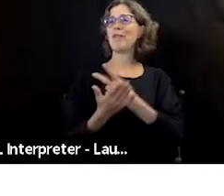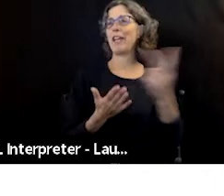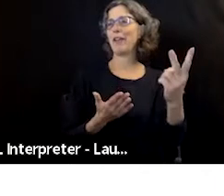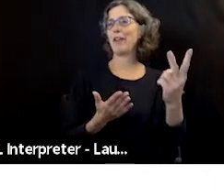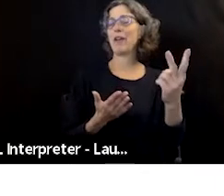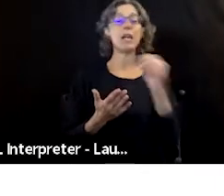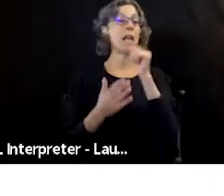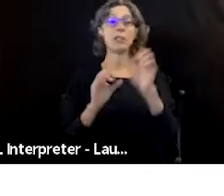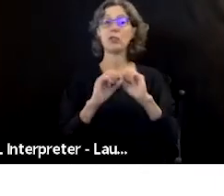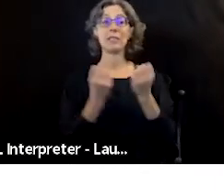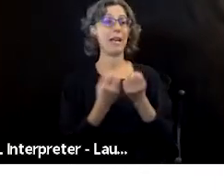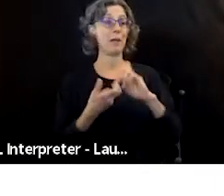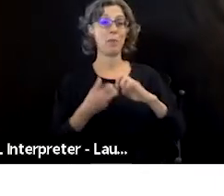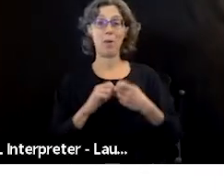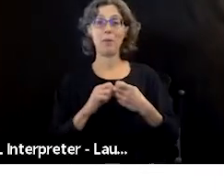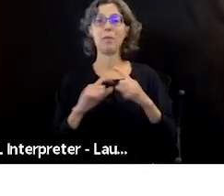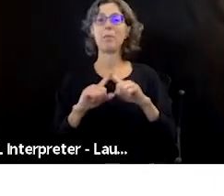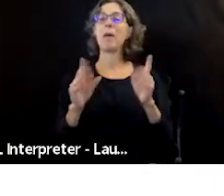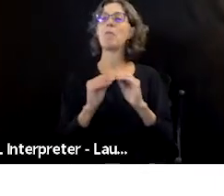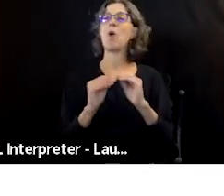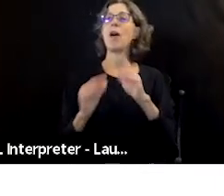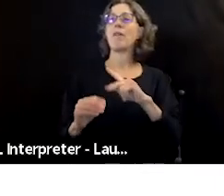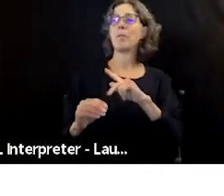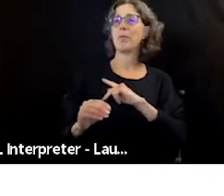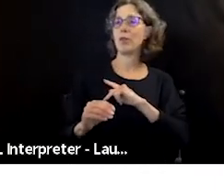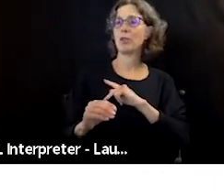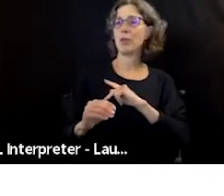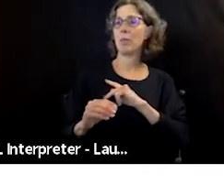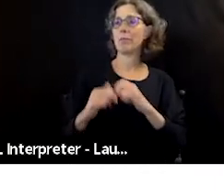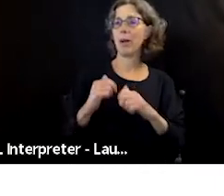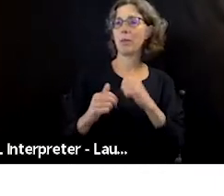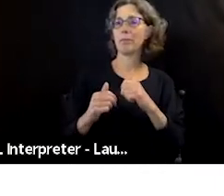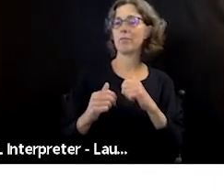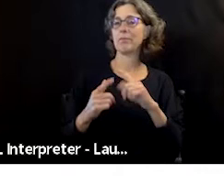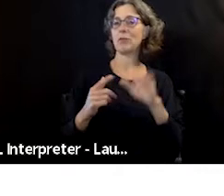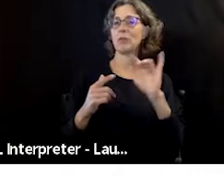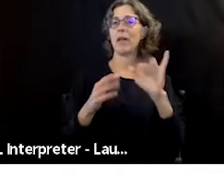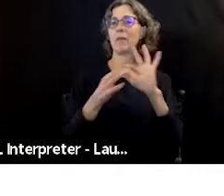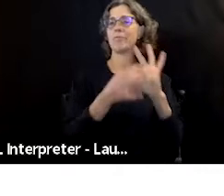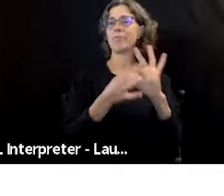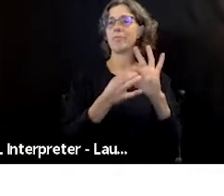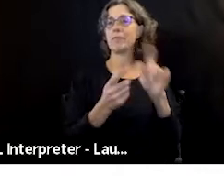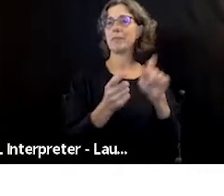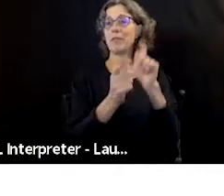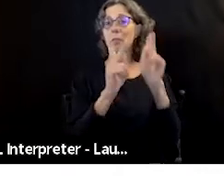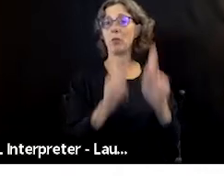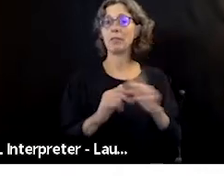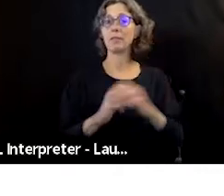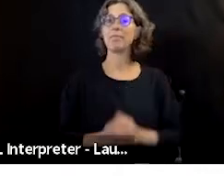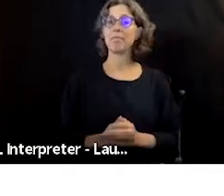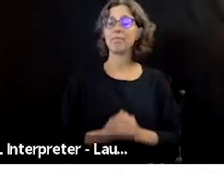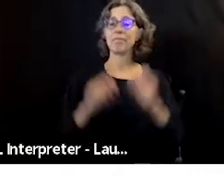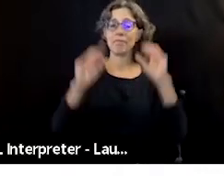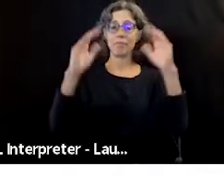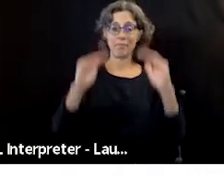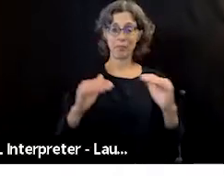ill or a societal construction, I should say. All right. And the other